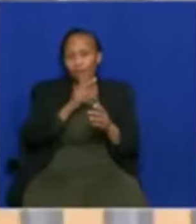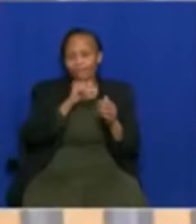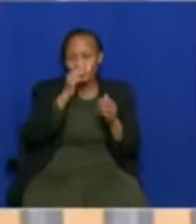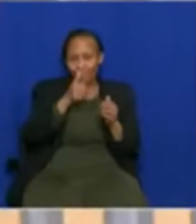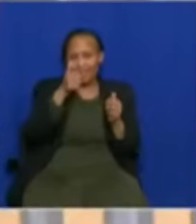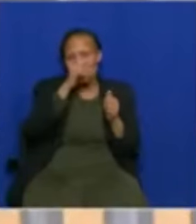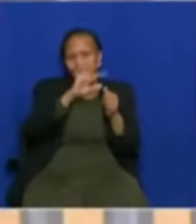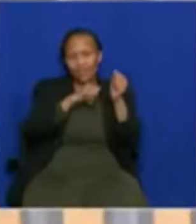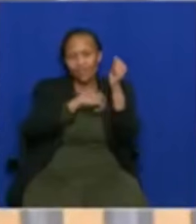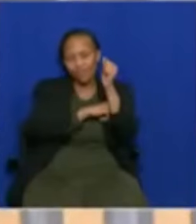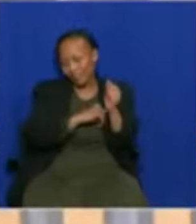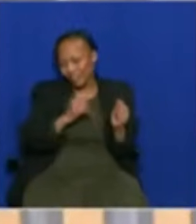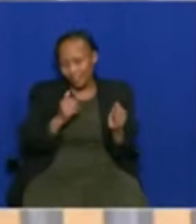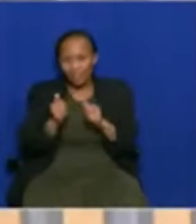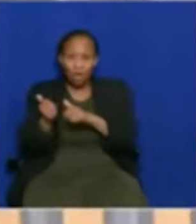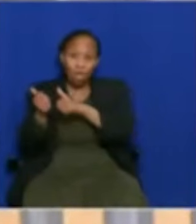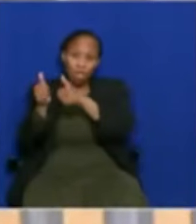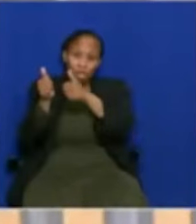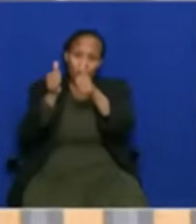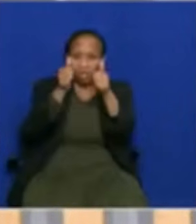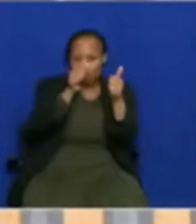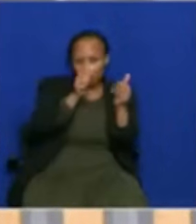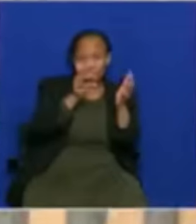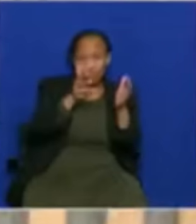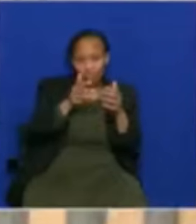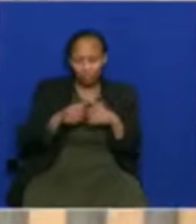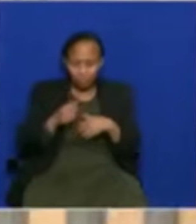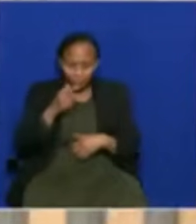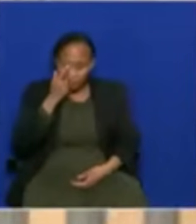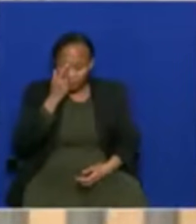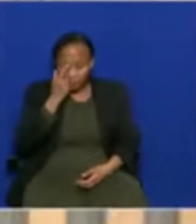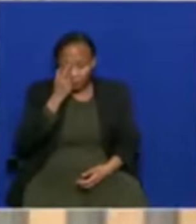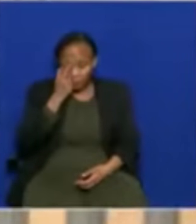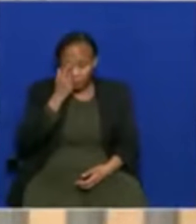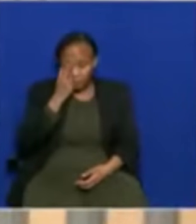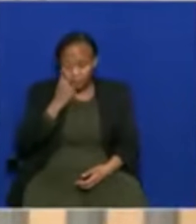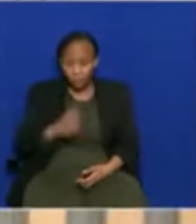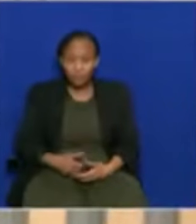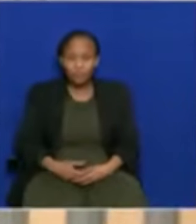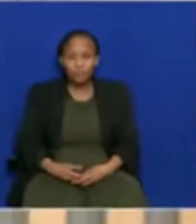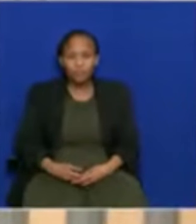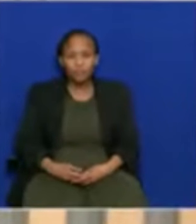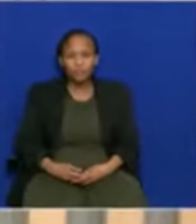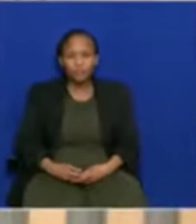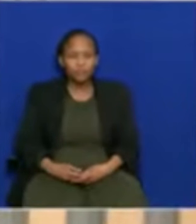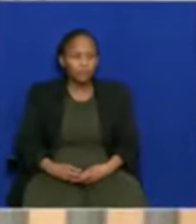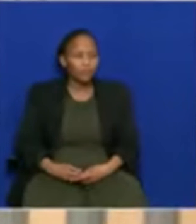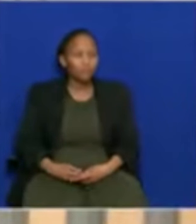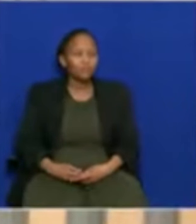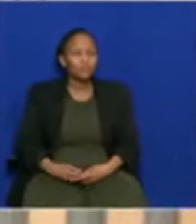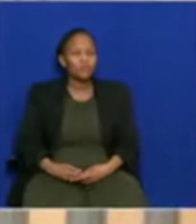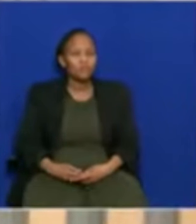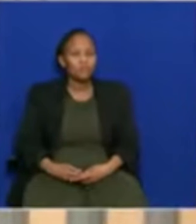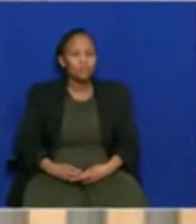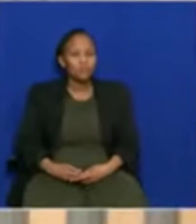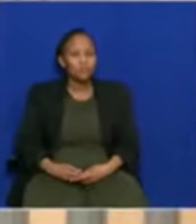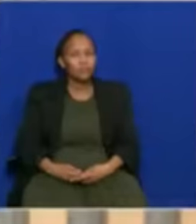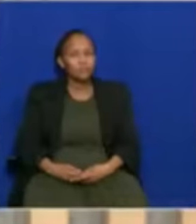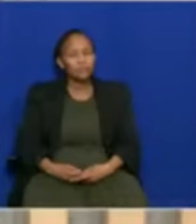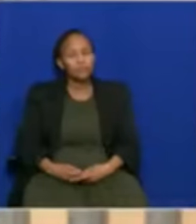you. Thank you. Thank you, Commissioner Baloy. And if we could just run forward then to page